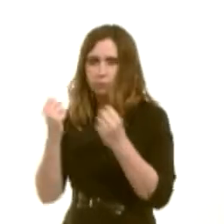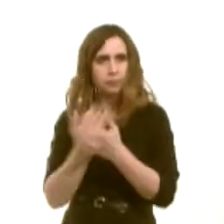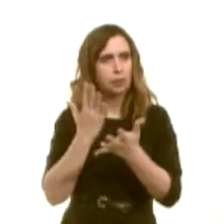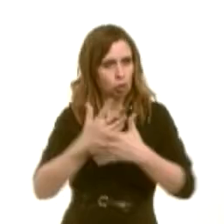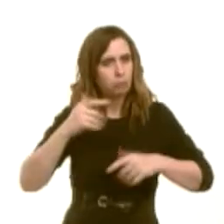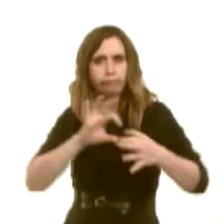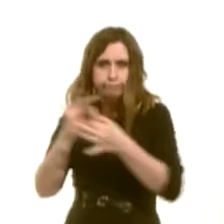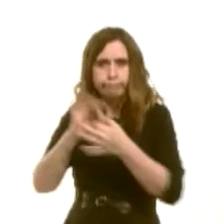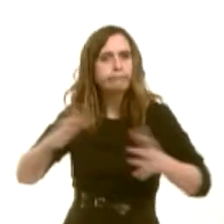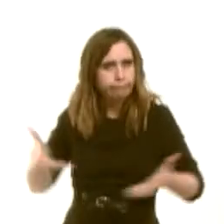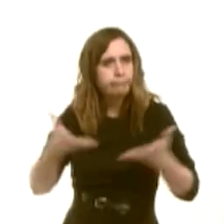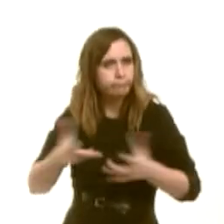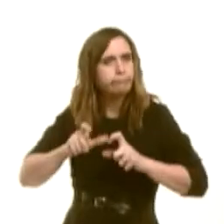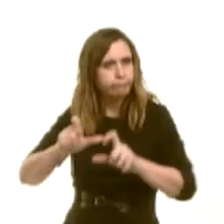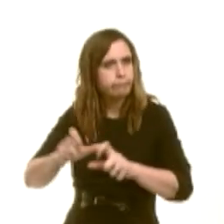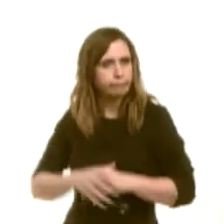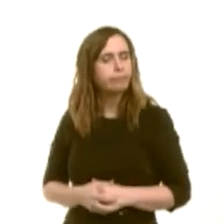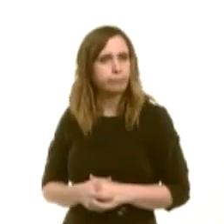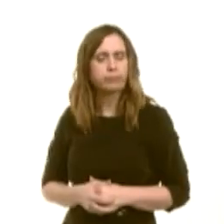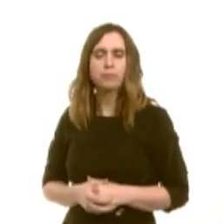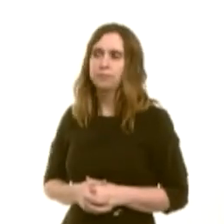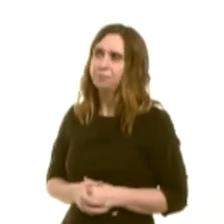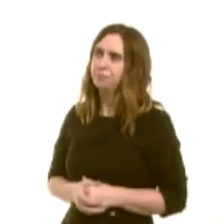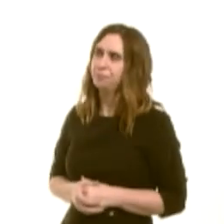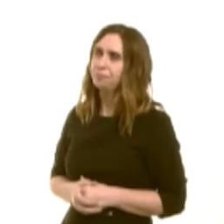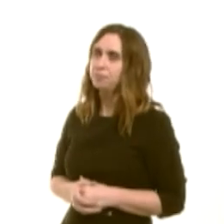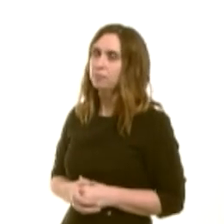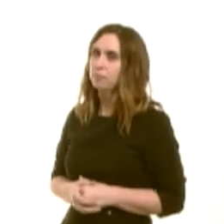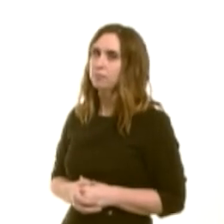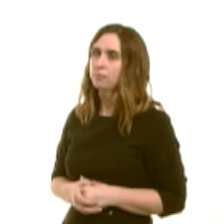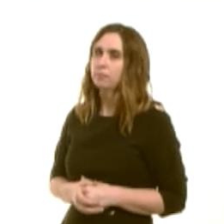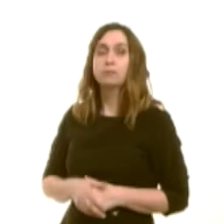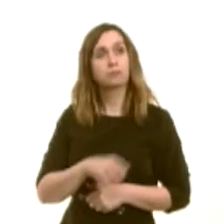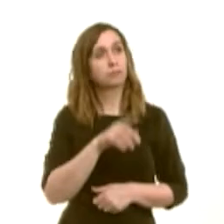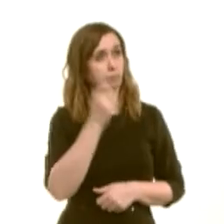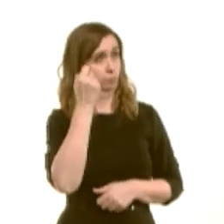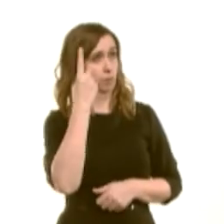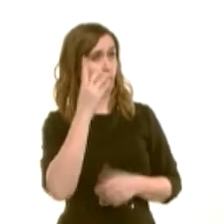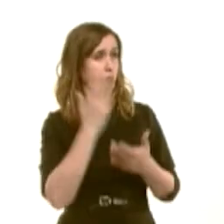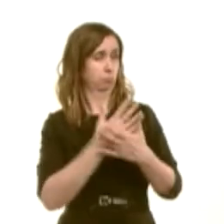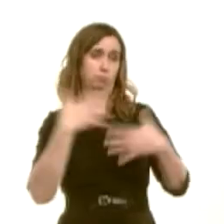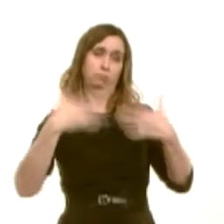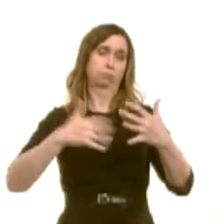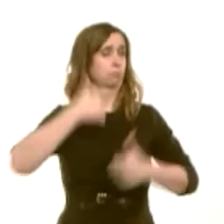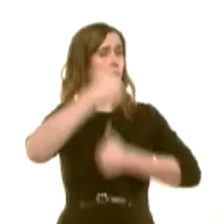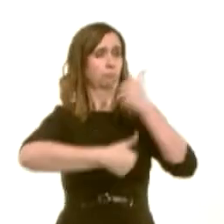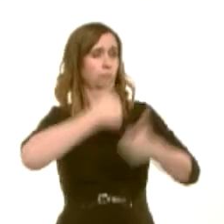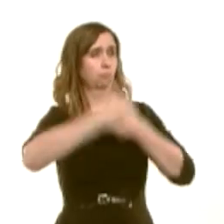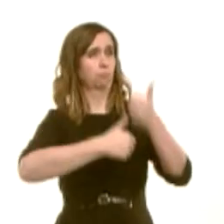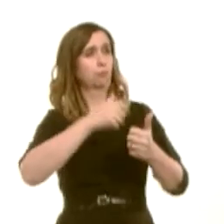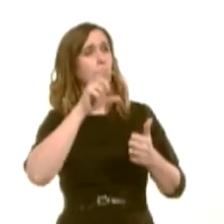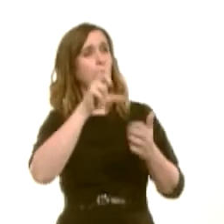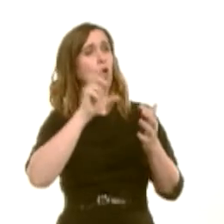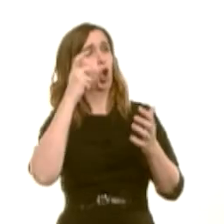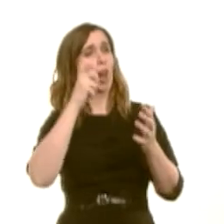in future. First Minister, will you also, in the same vein, recognise the considerable achievements of places like Coleg y